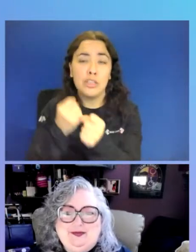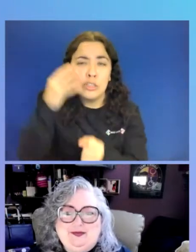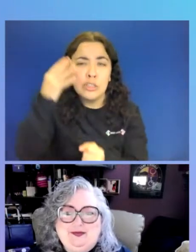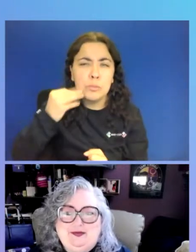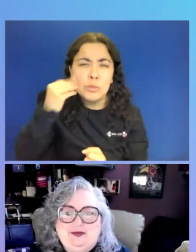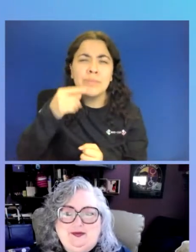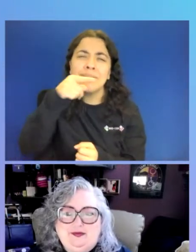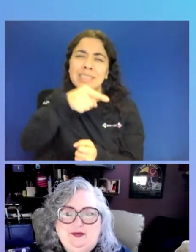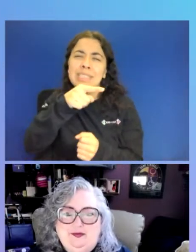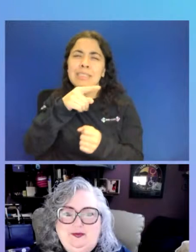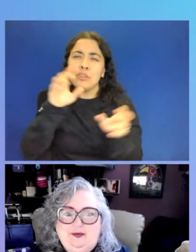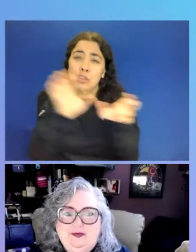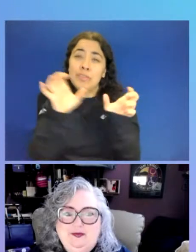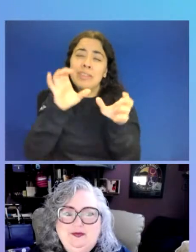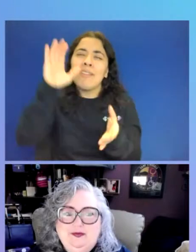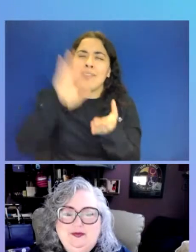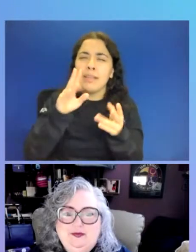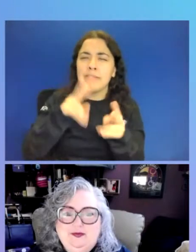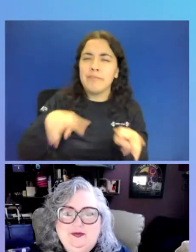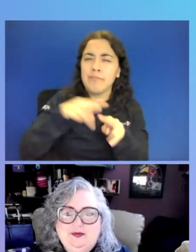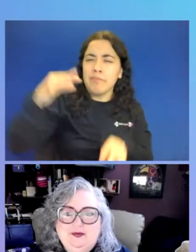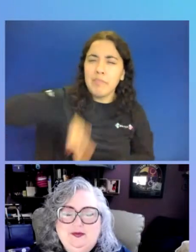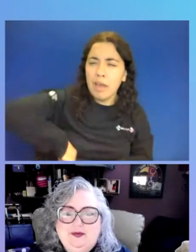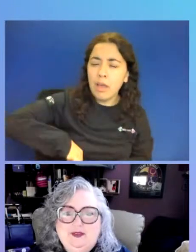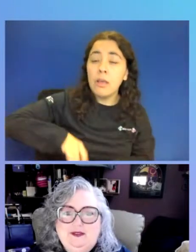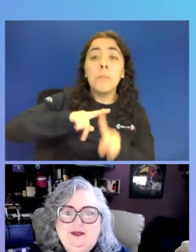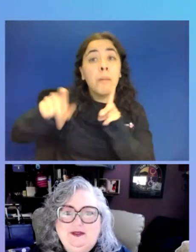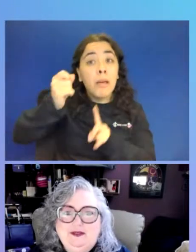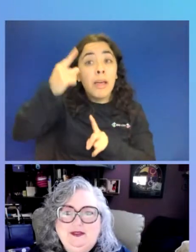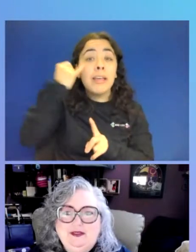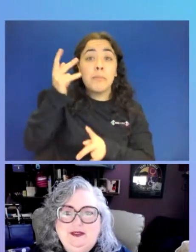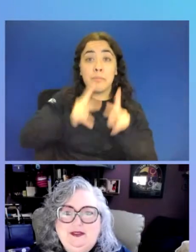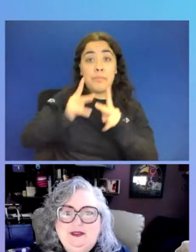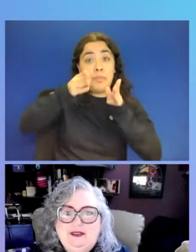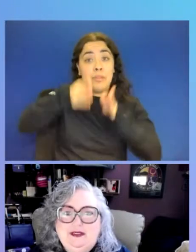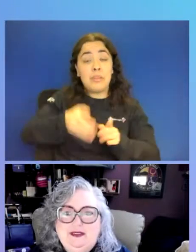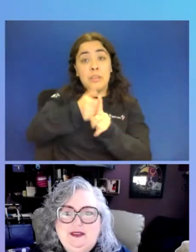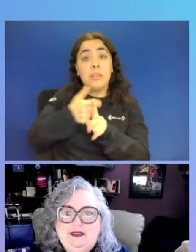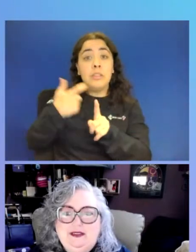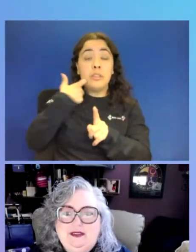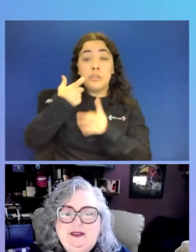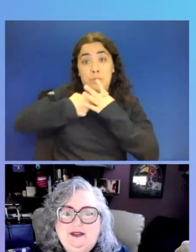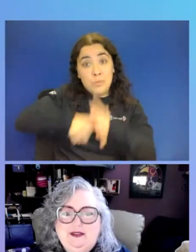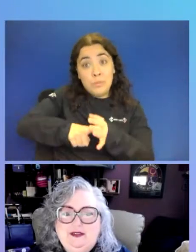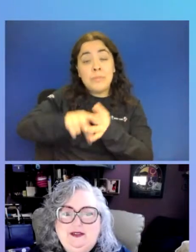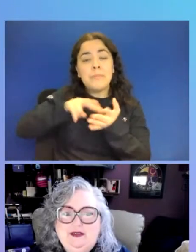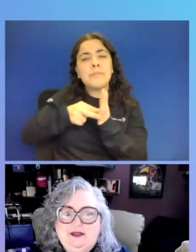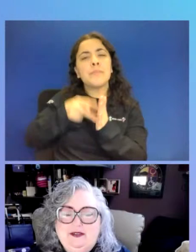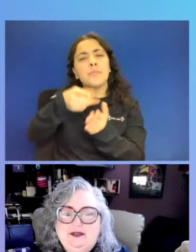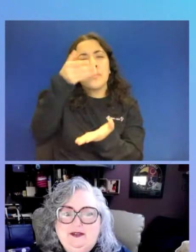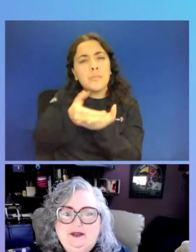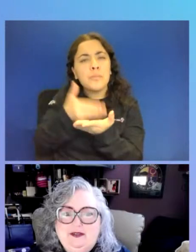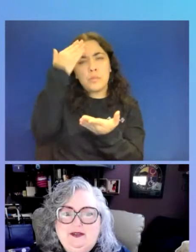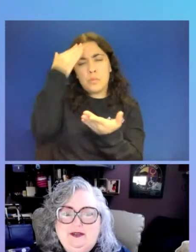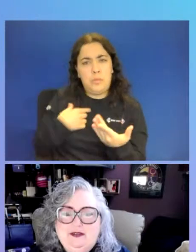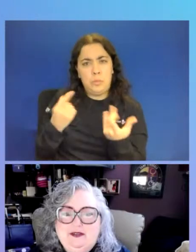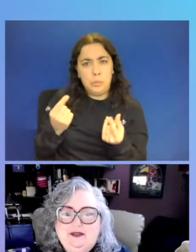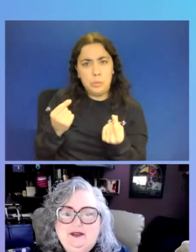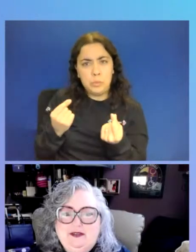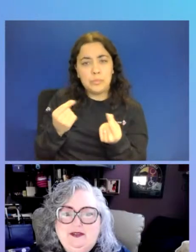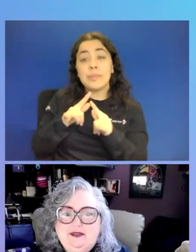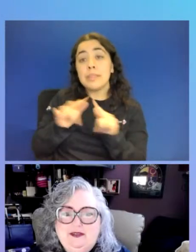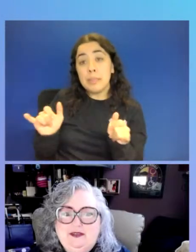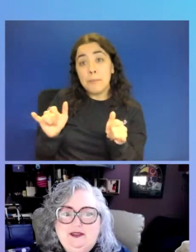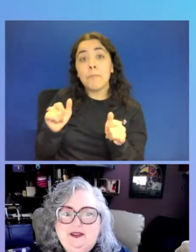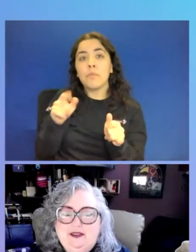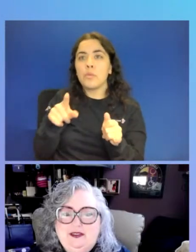But let's back up. For people who are just starting, this is not only a way to prove that you know what you're doing, but it's a way